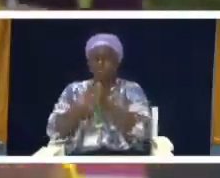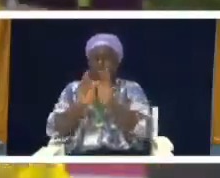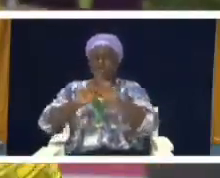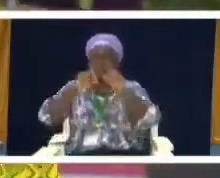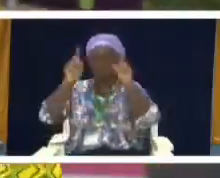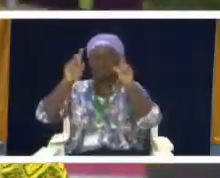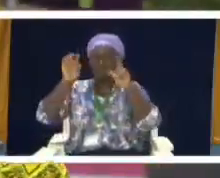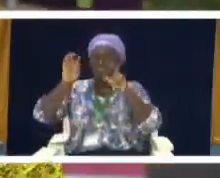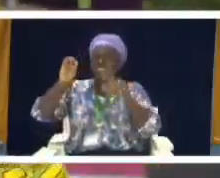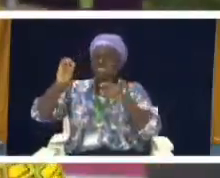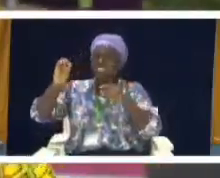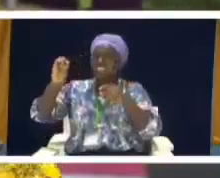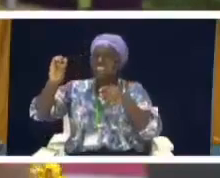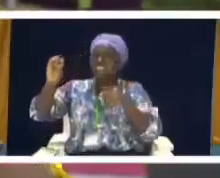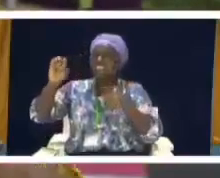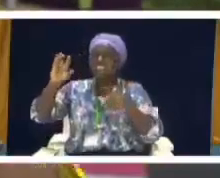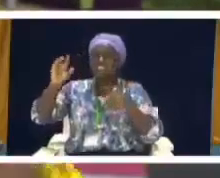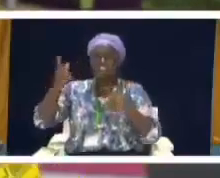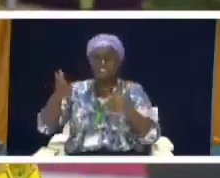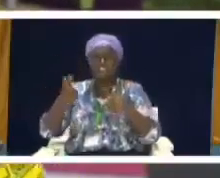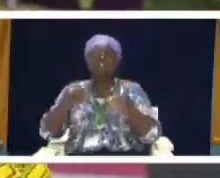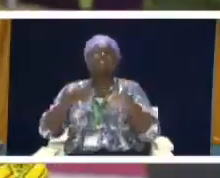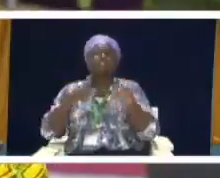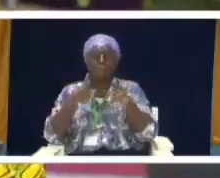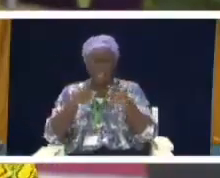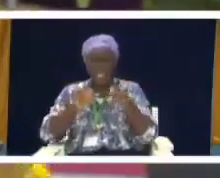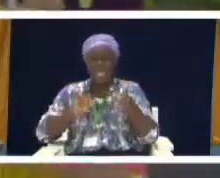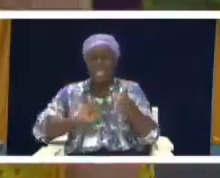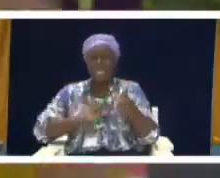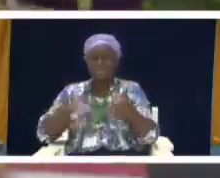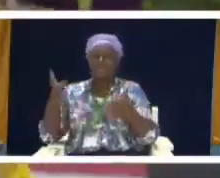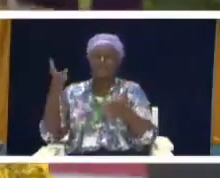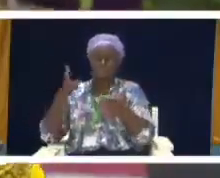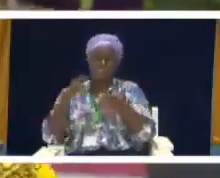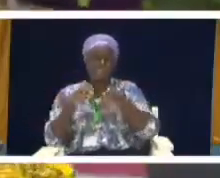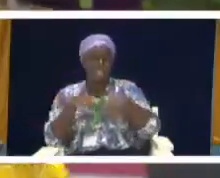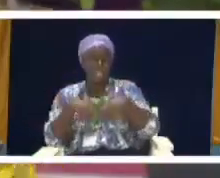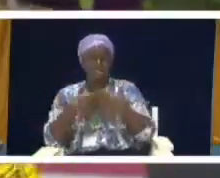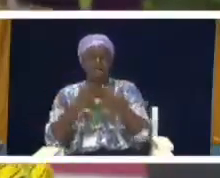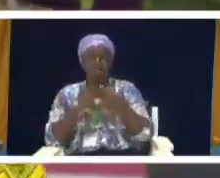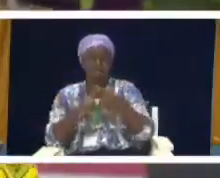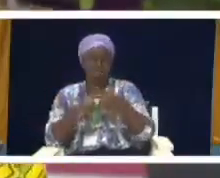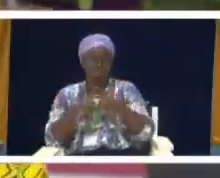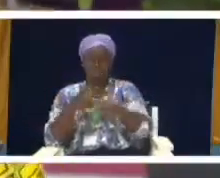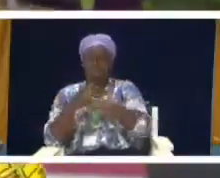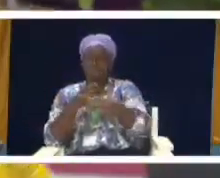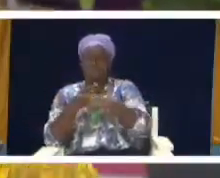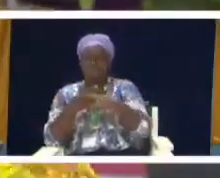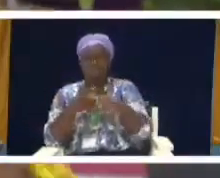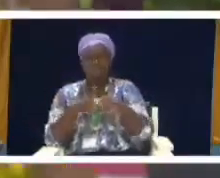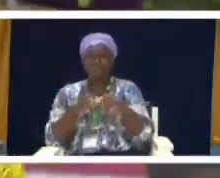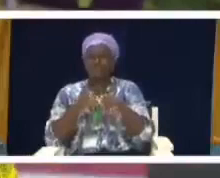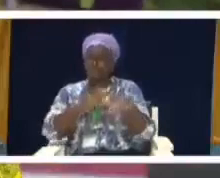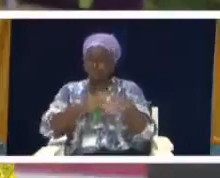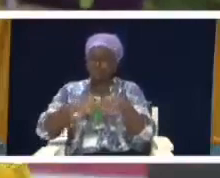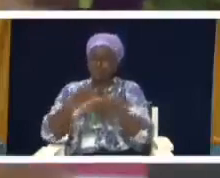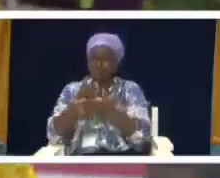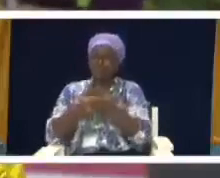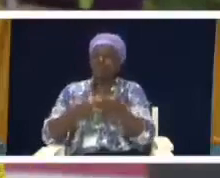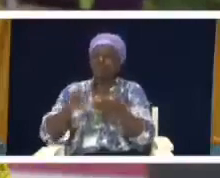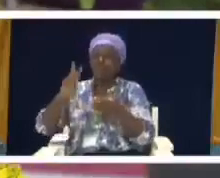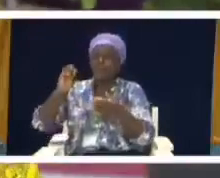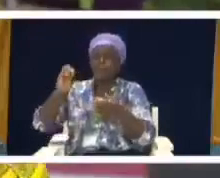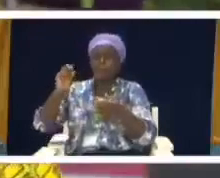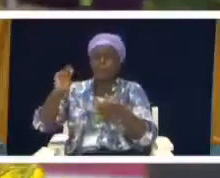do breast mammogram because I could not differentiate whether I'm feeling pains in my chest or in my breast. After some series